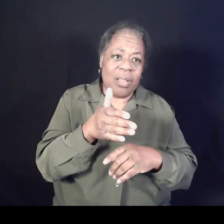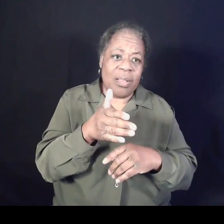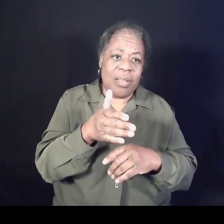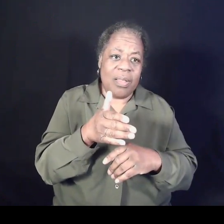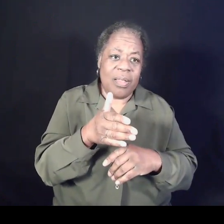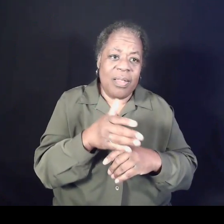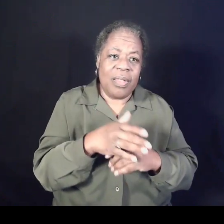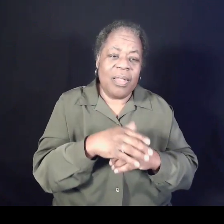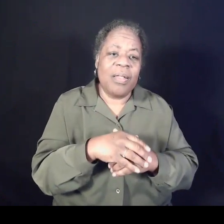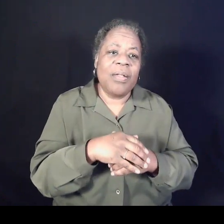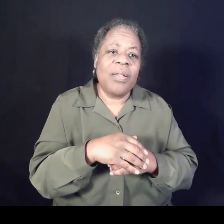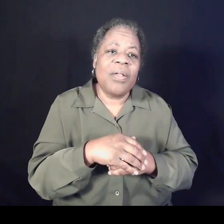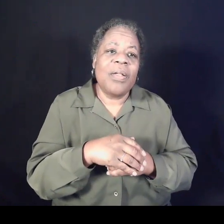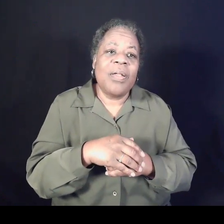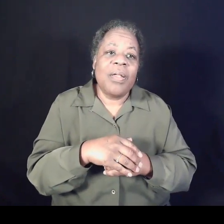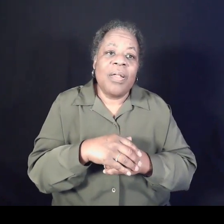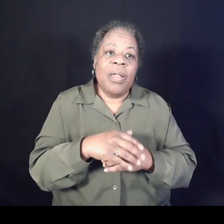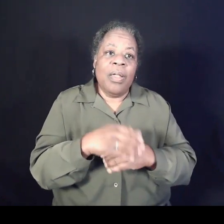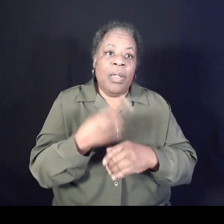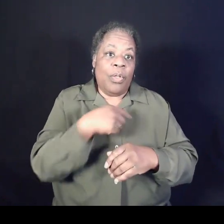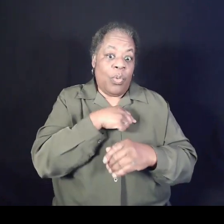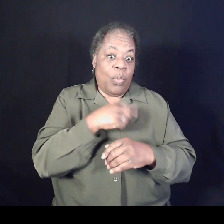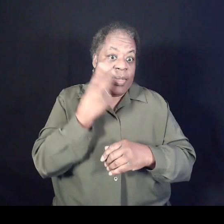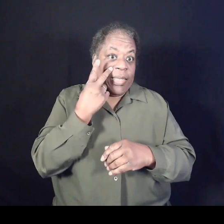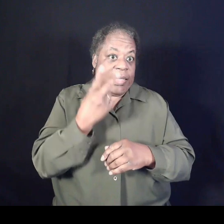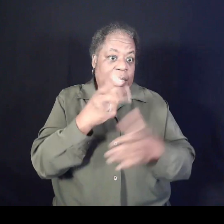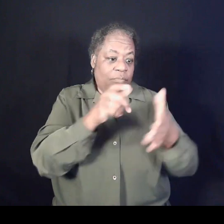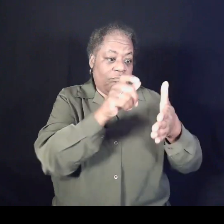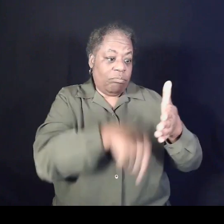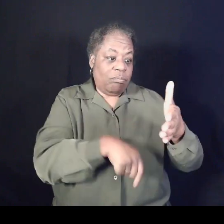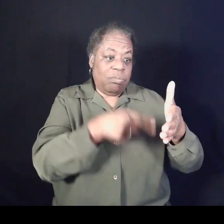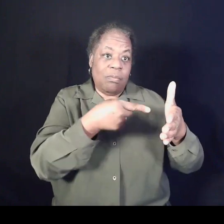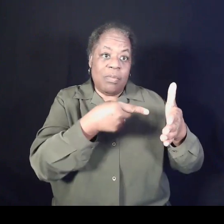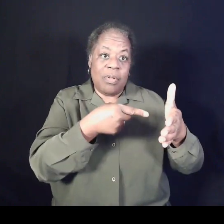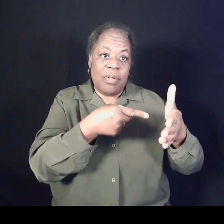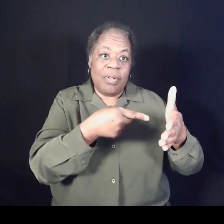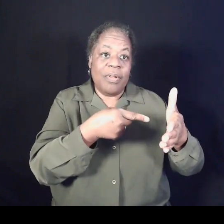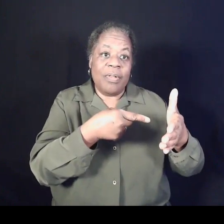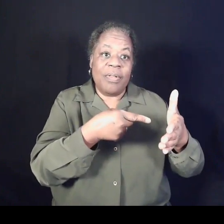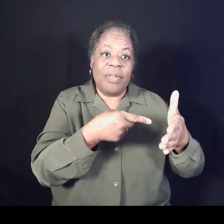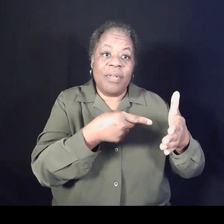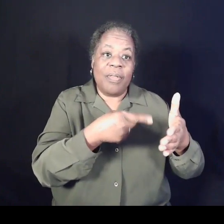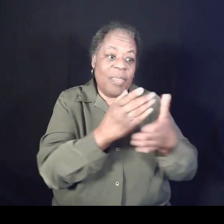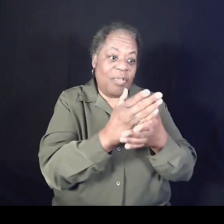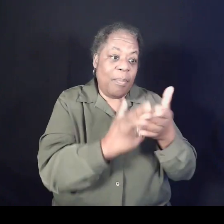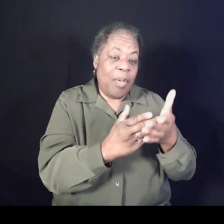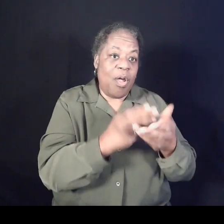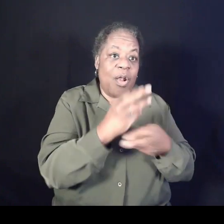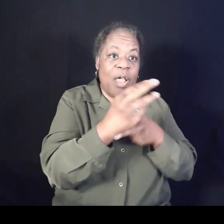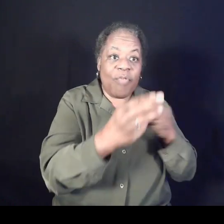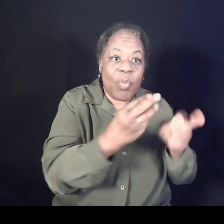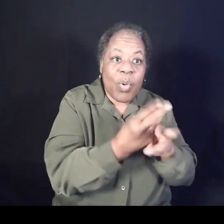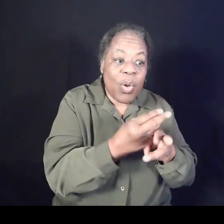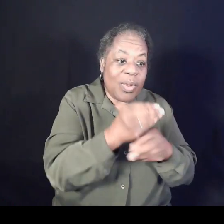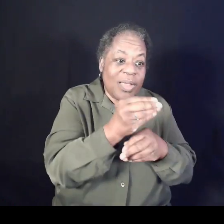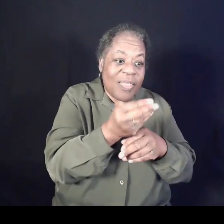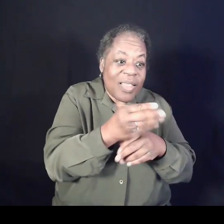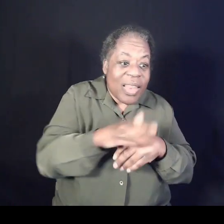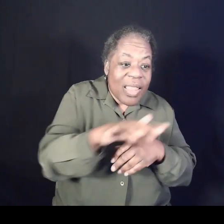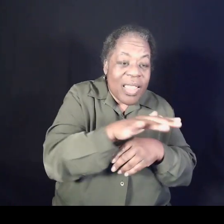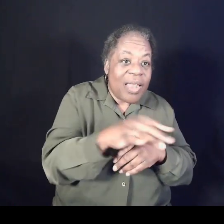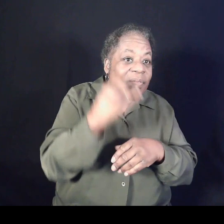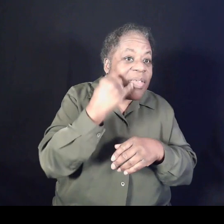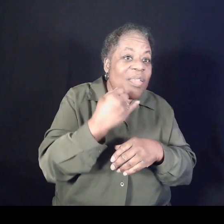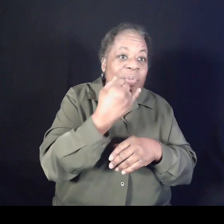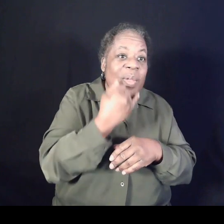So, as we're seeing here, it turns out that this part of the world, and the land of Israel in particular, has been